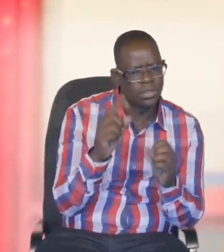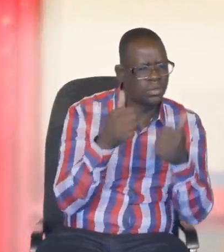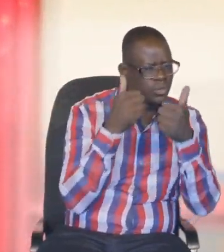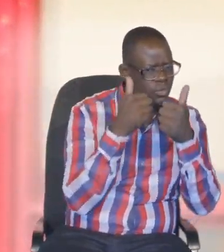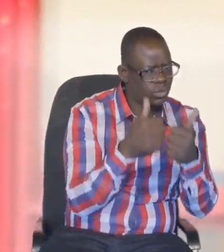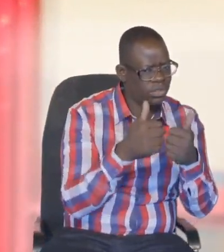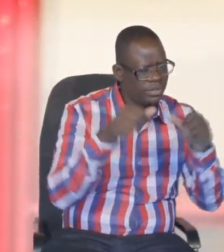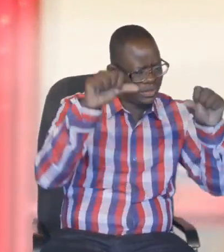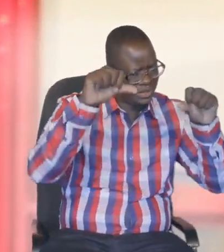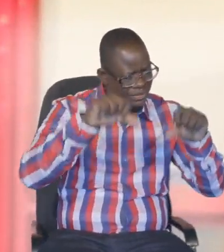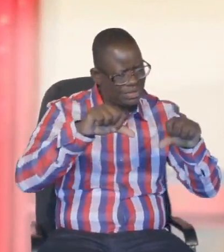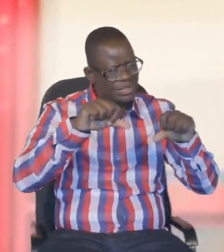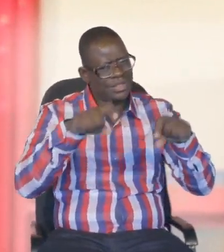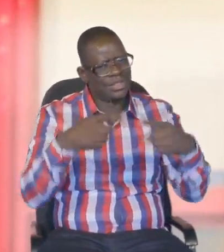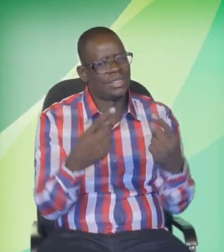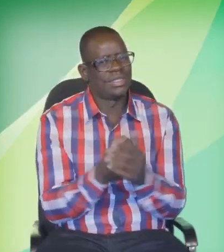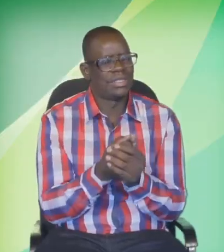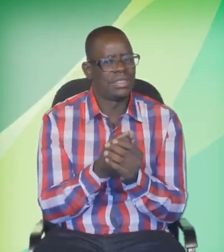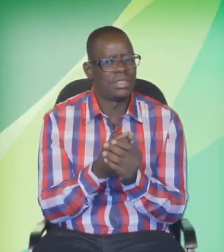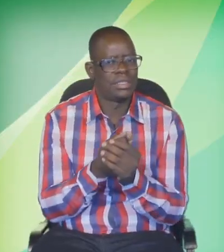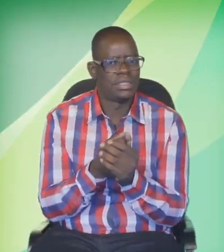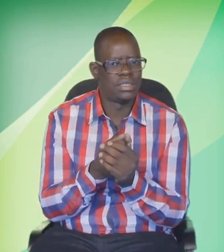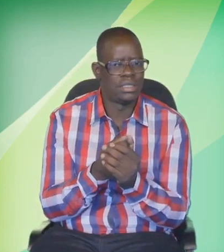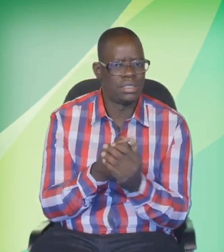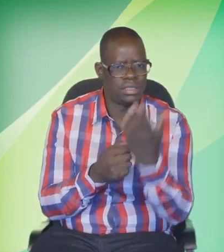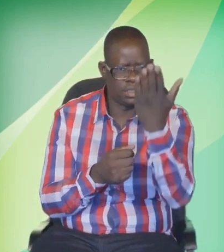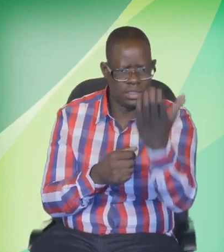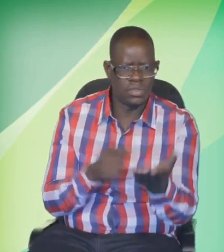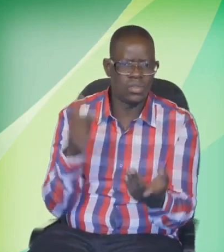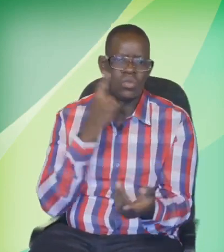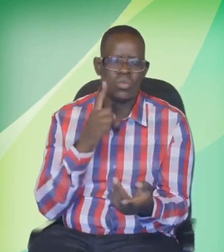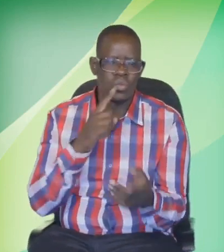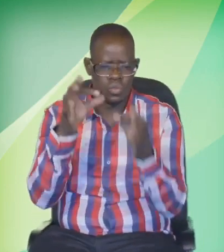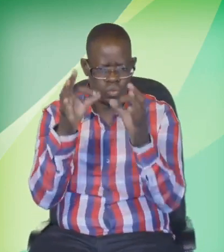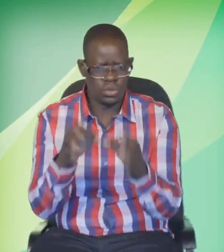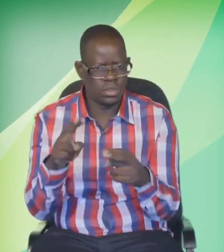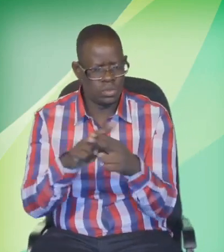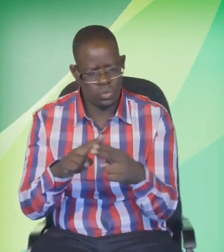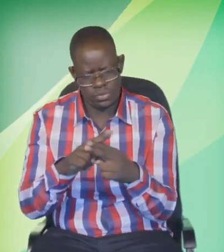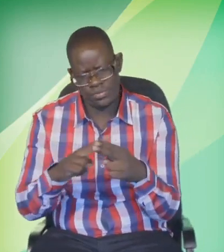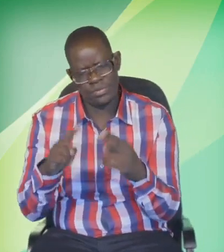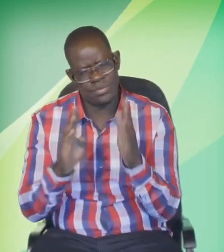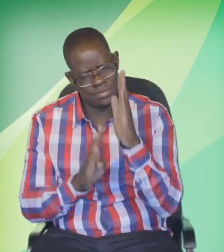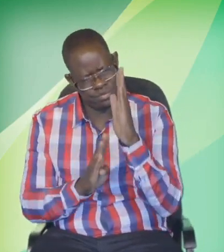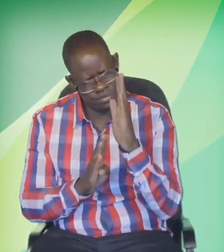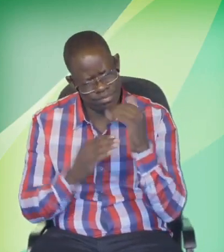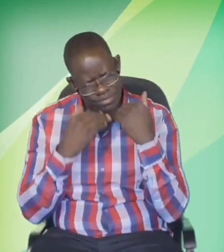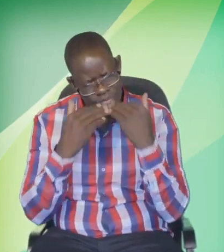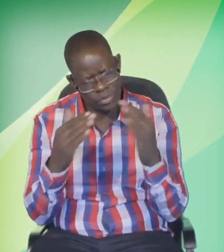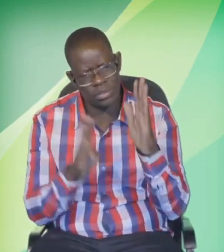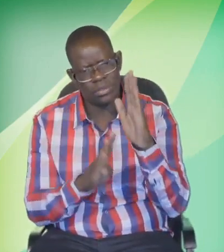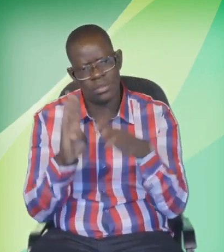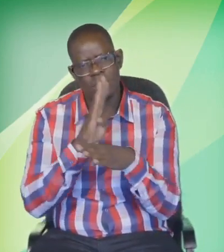of drawing up a debtors control account? The control accounts are very useful to a business in several ways.